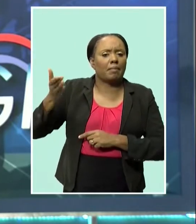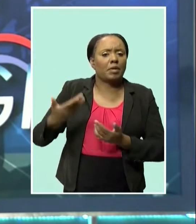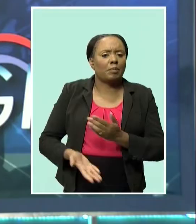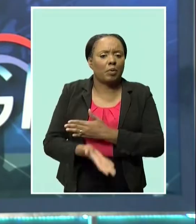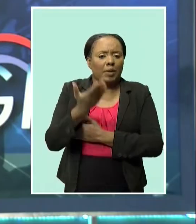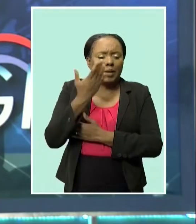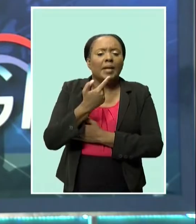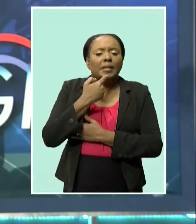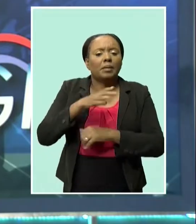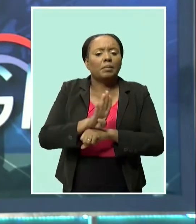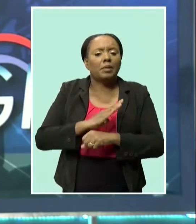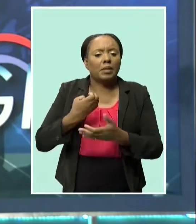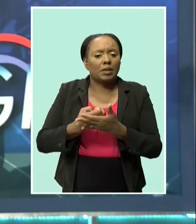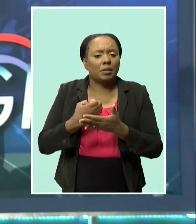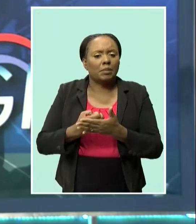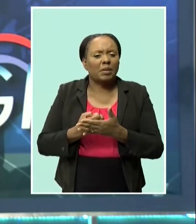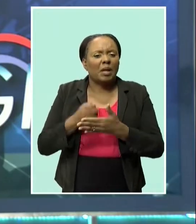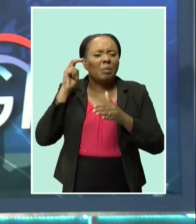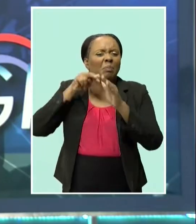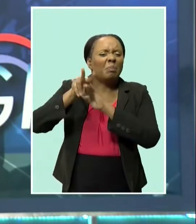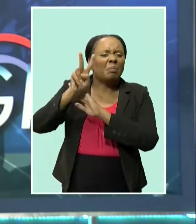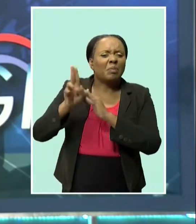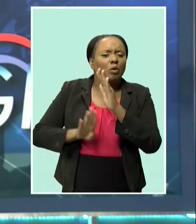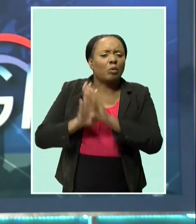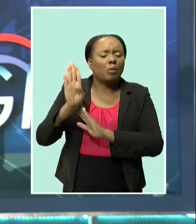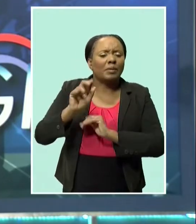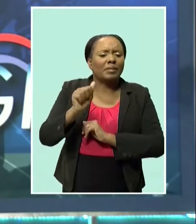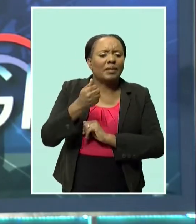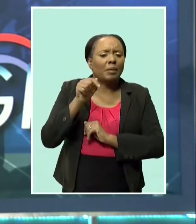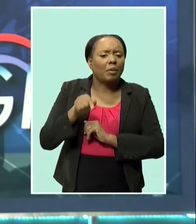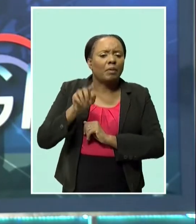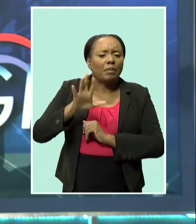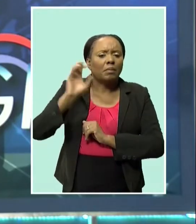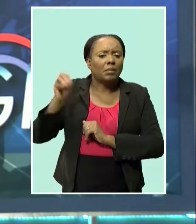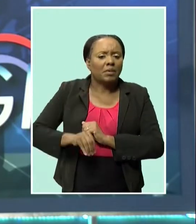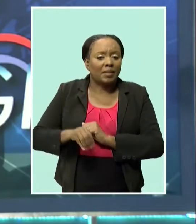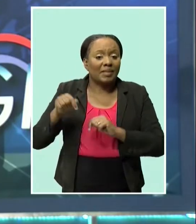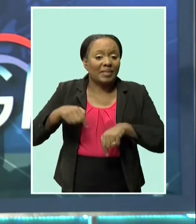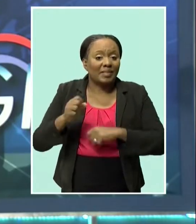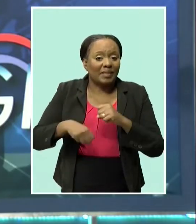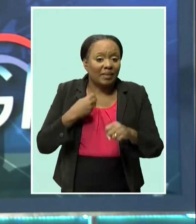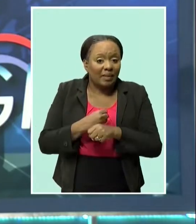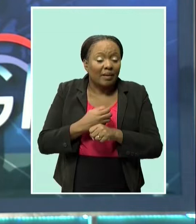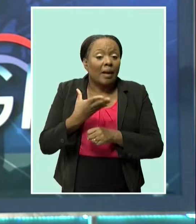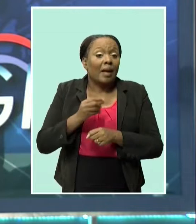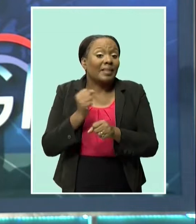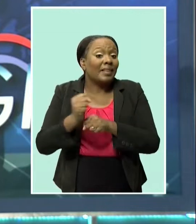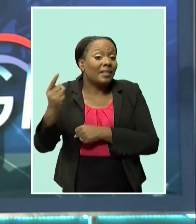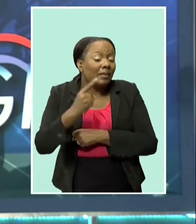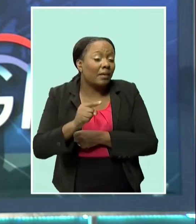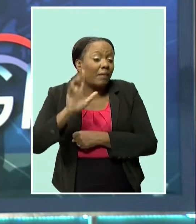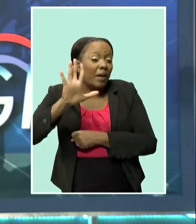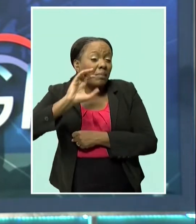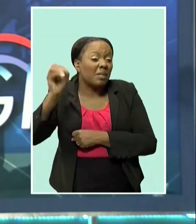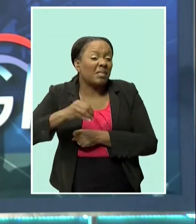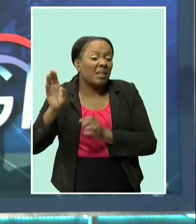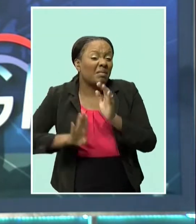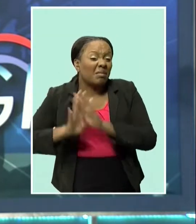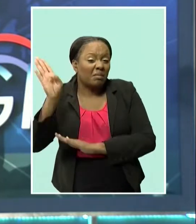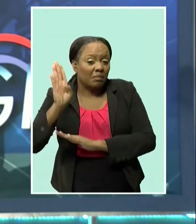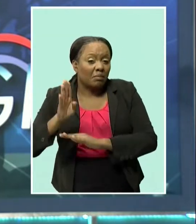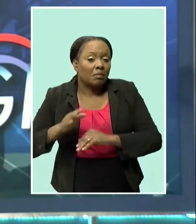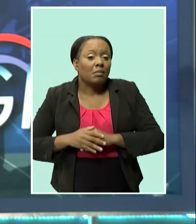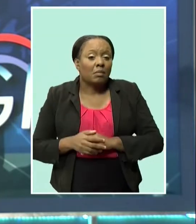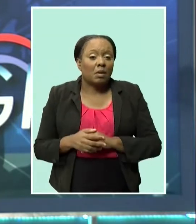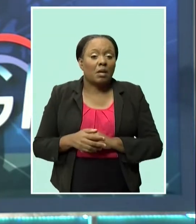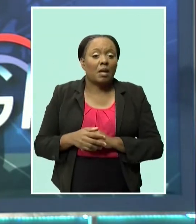is estimated to grow by 10.5% this year and 5% next year, compared to projections for the region, which stand at 3% this